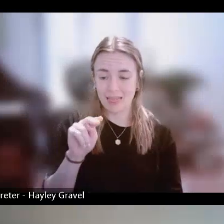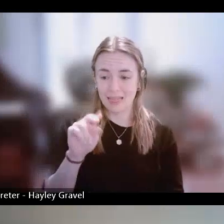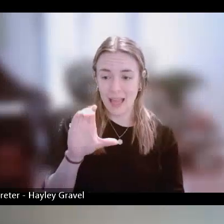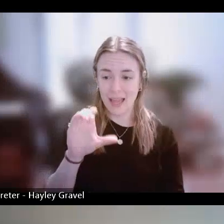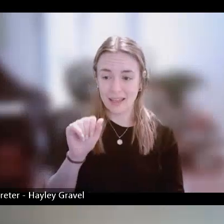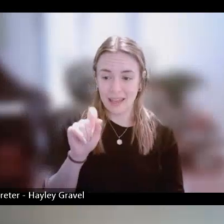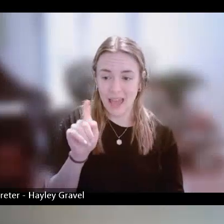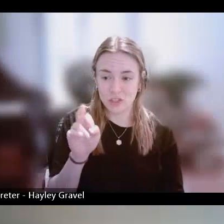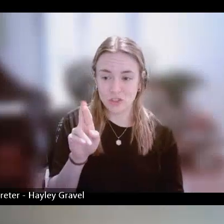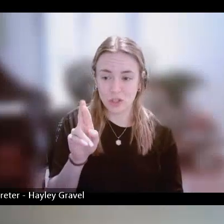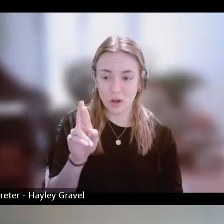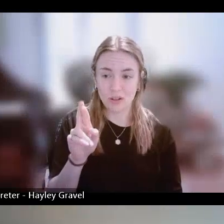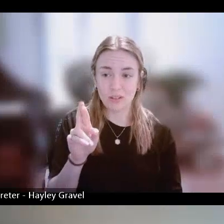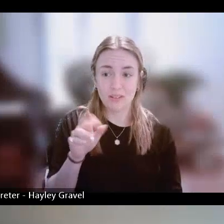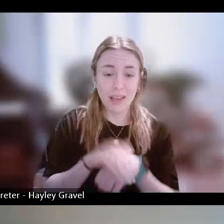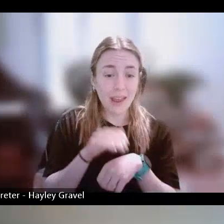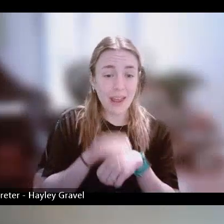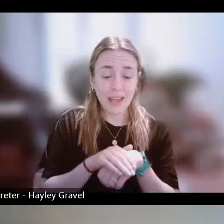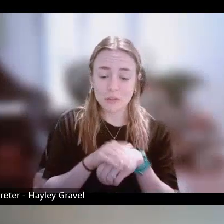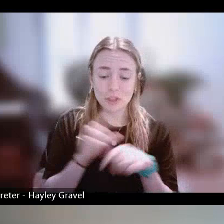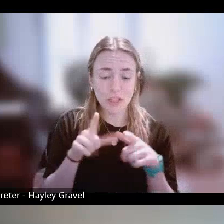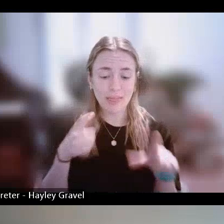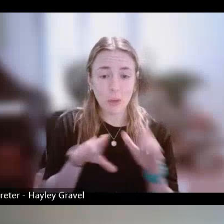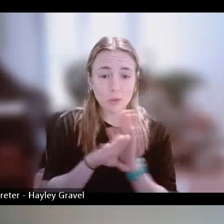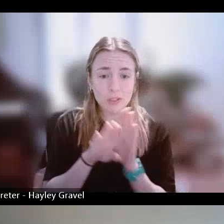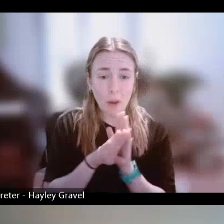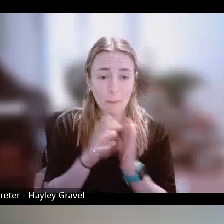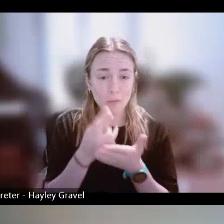language development resources.